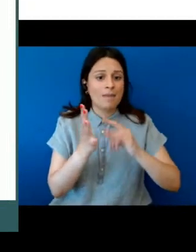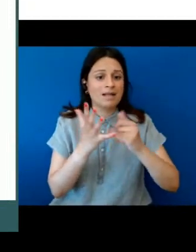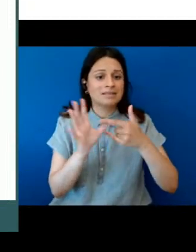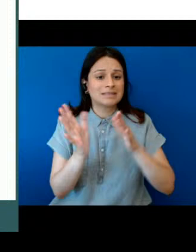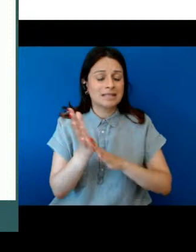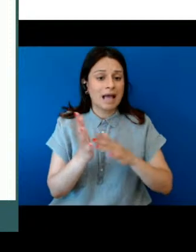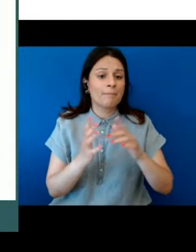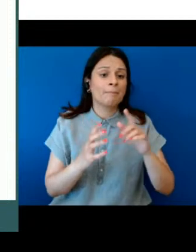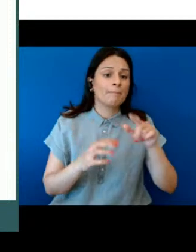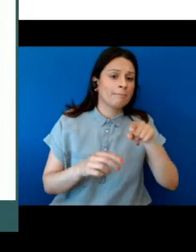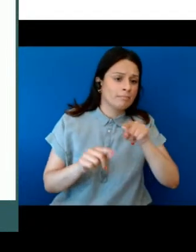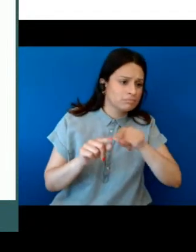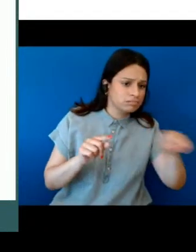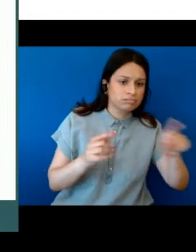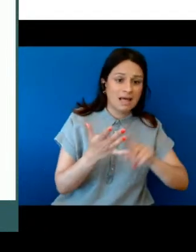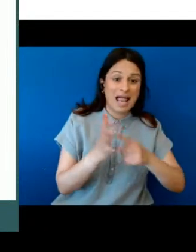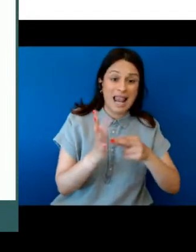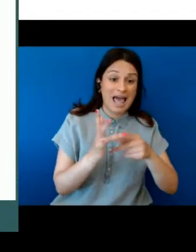is long and